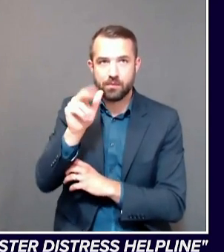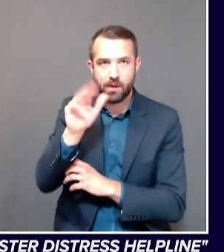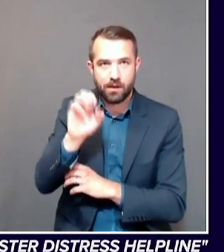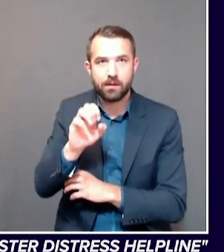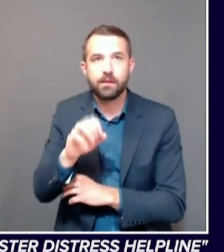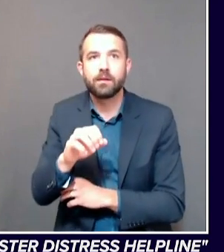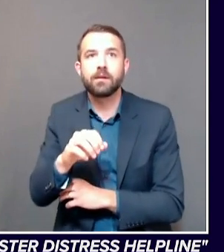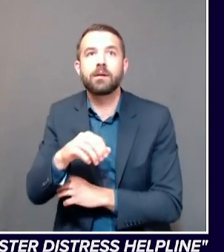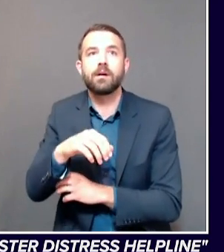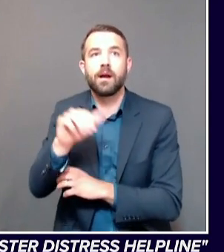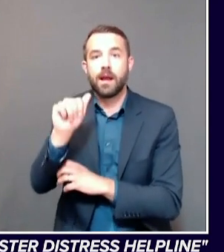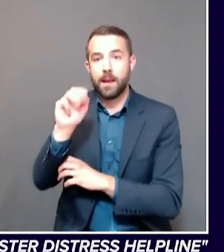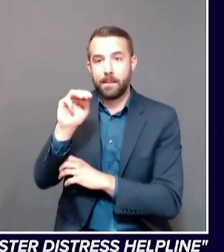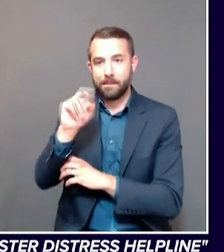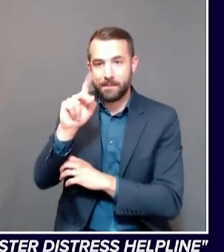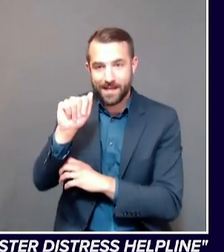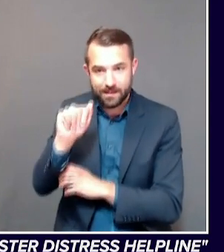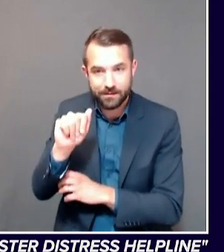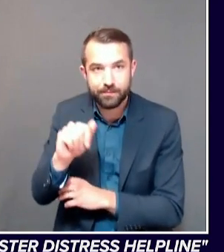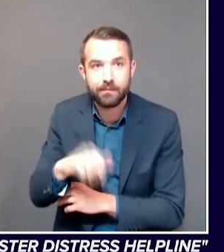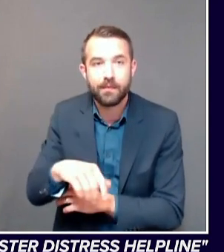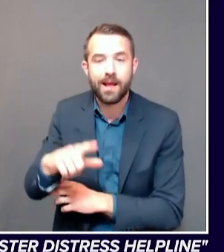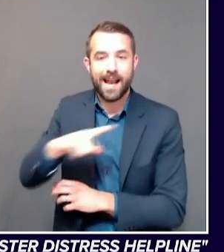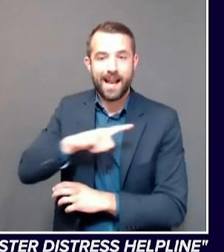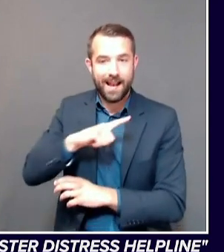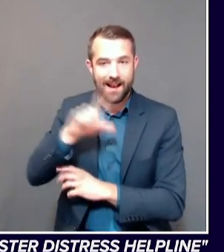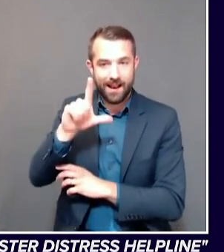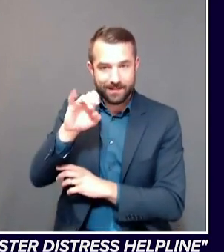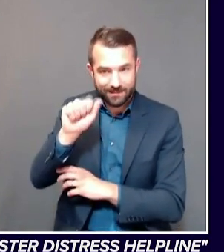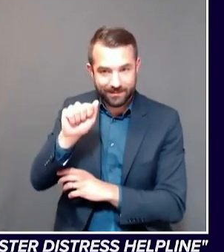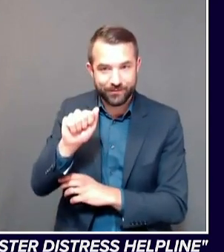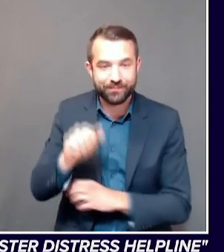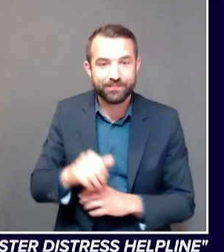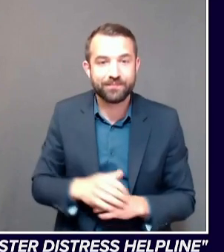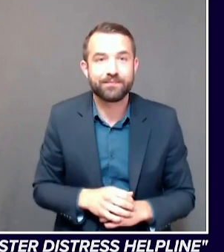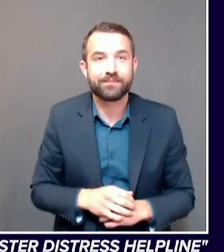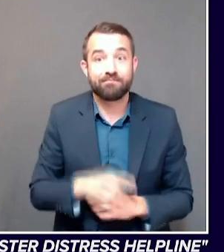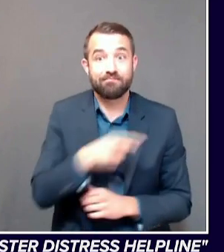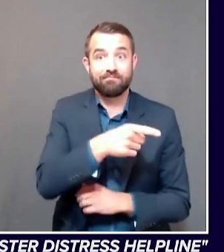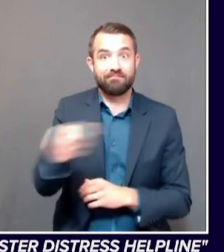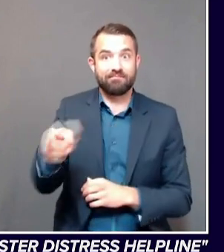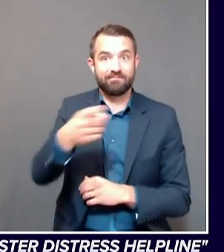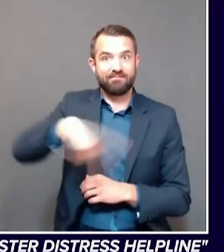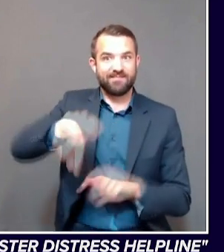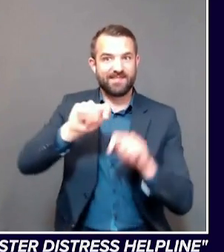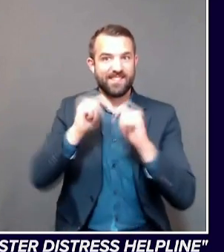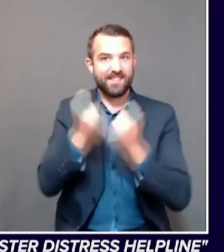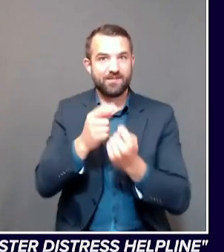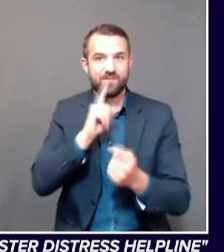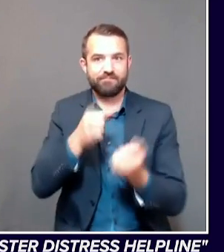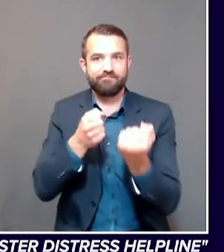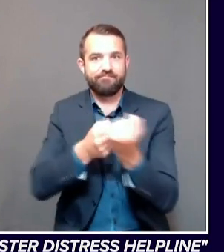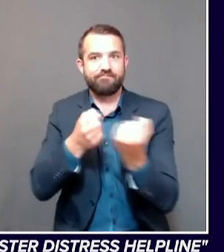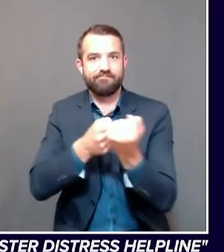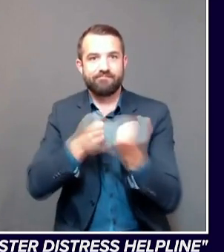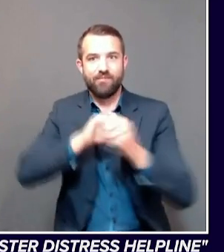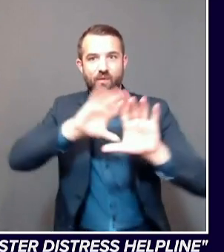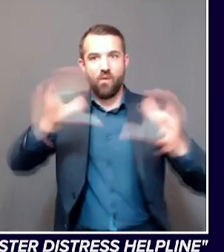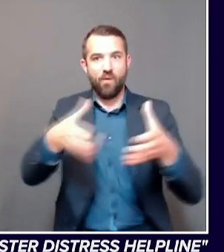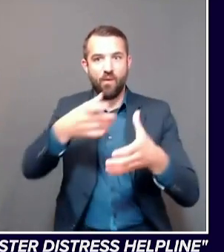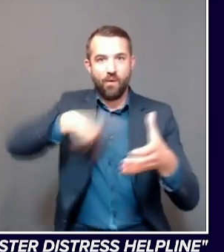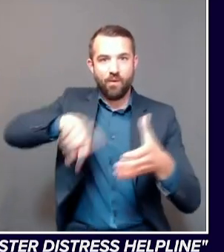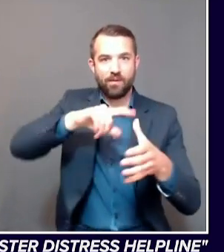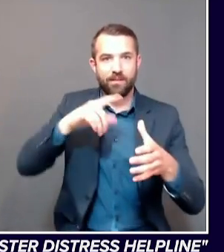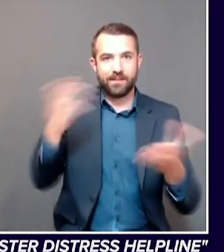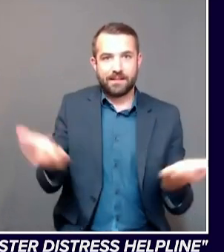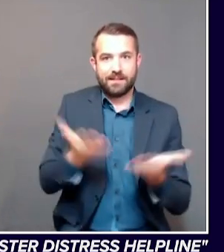Eisenhart. They, in turn, are supported by an entire team at the Pine Tree Interpreting Services. So